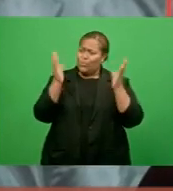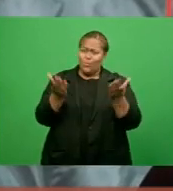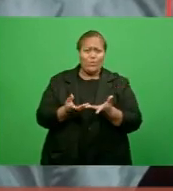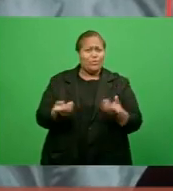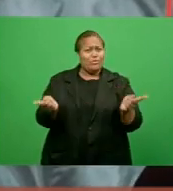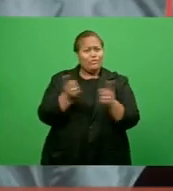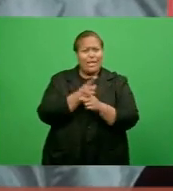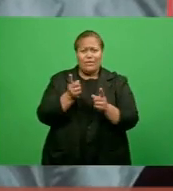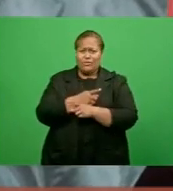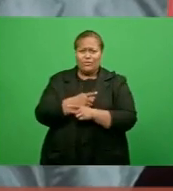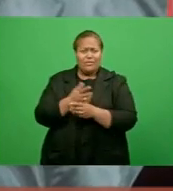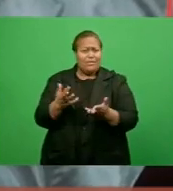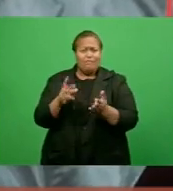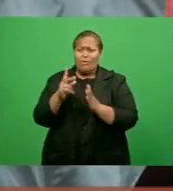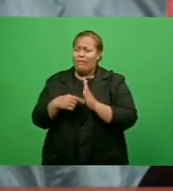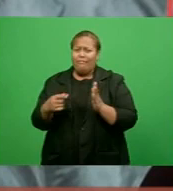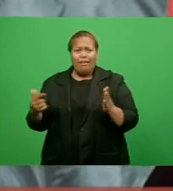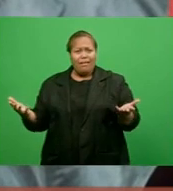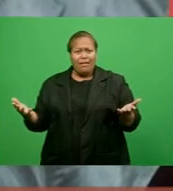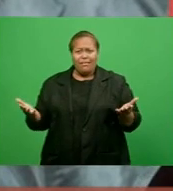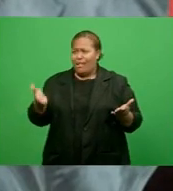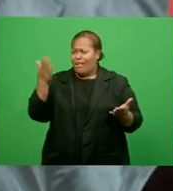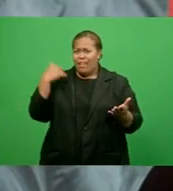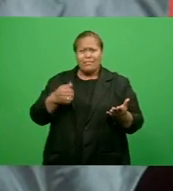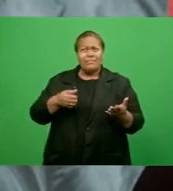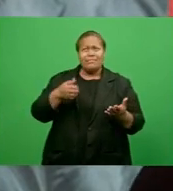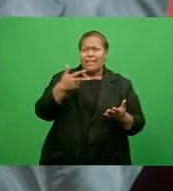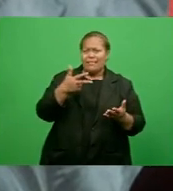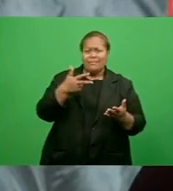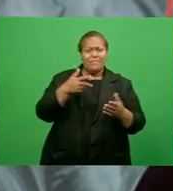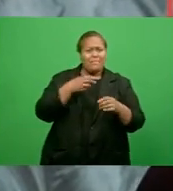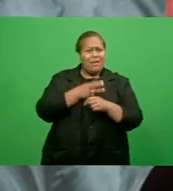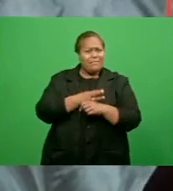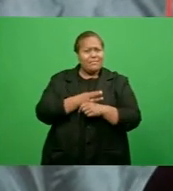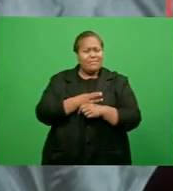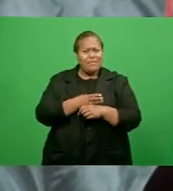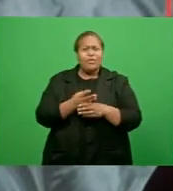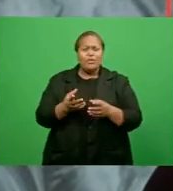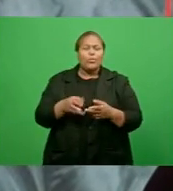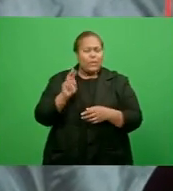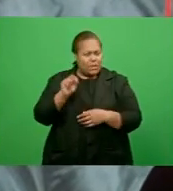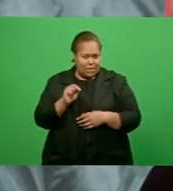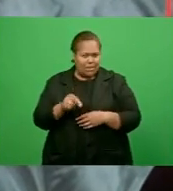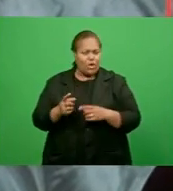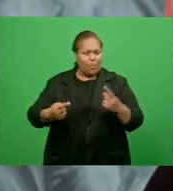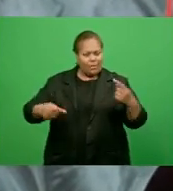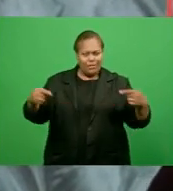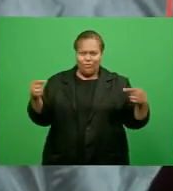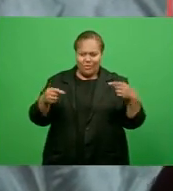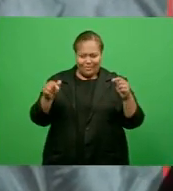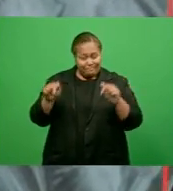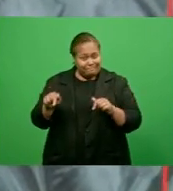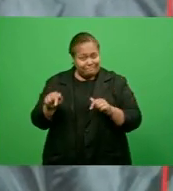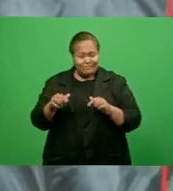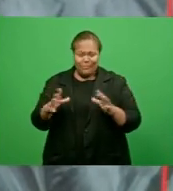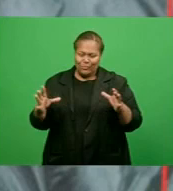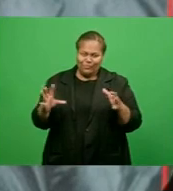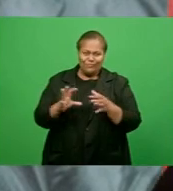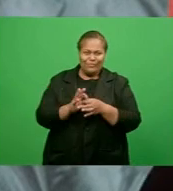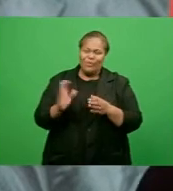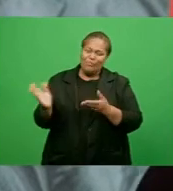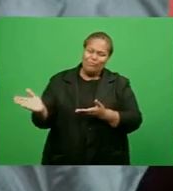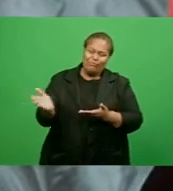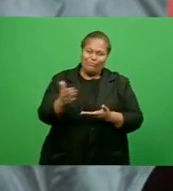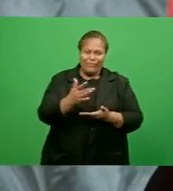last 8-7 months. And we need a competition like this to bring us together, to show of solidarity and bring us. And that is the reason why that